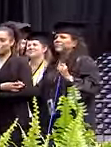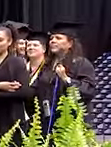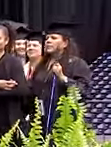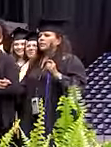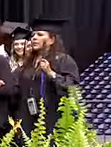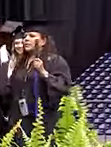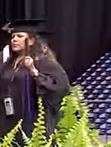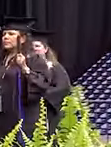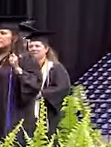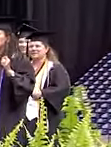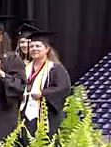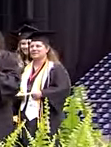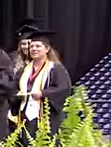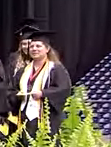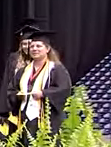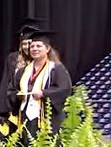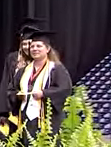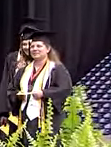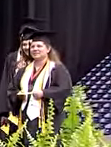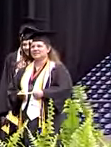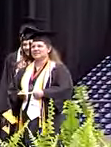Lilliam Sequeira.